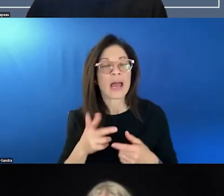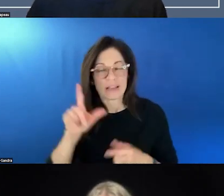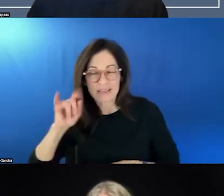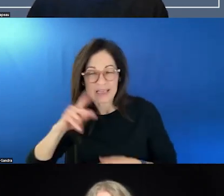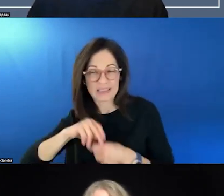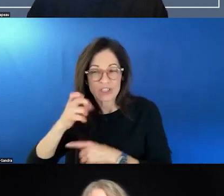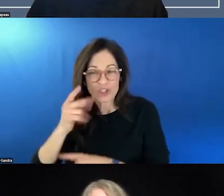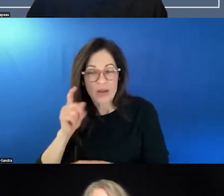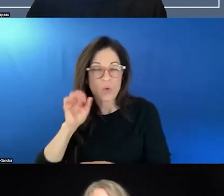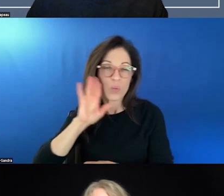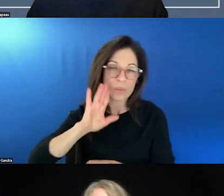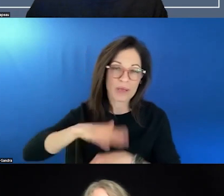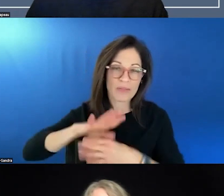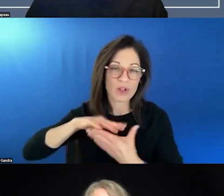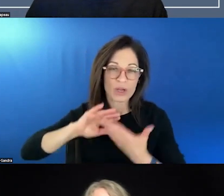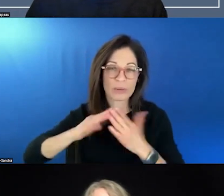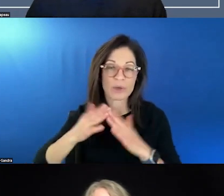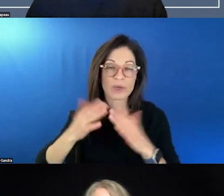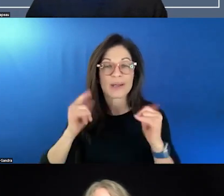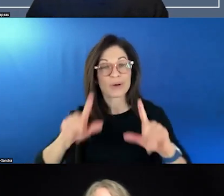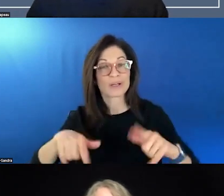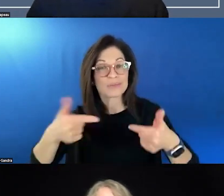be on the learning community.